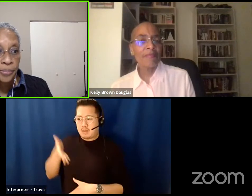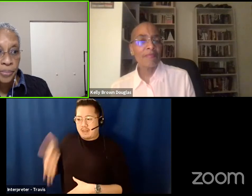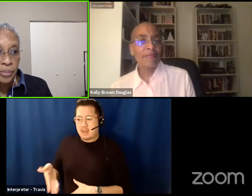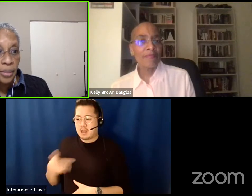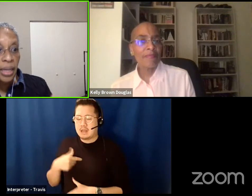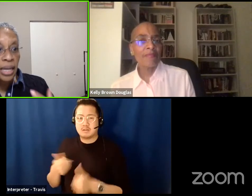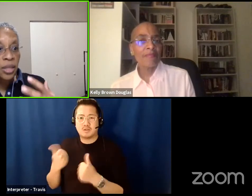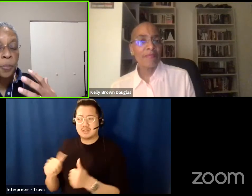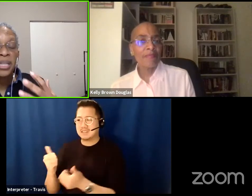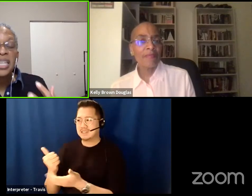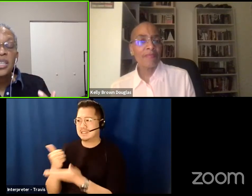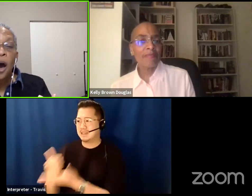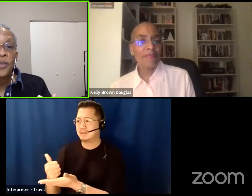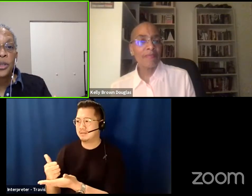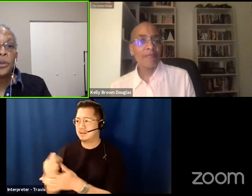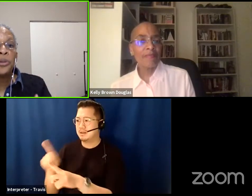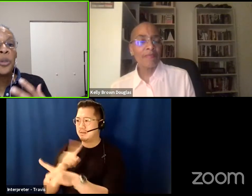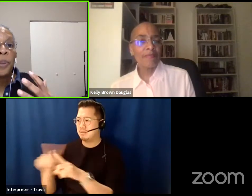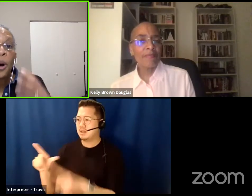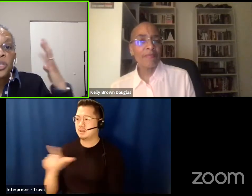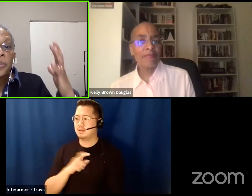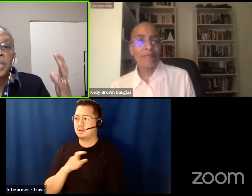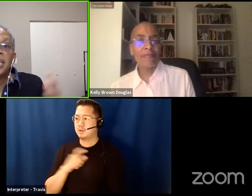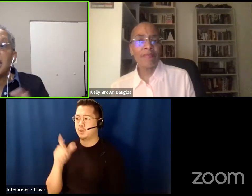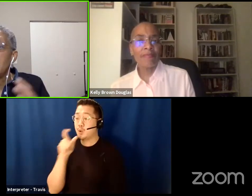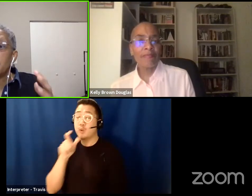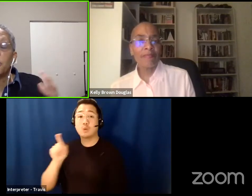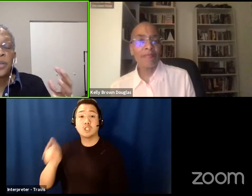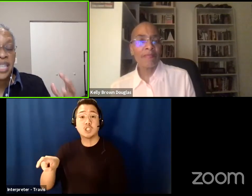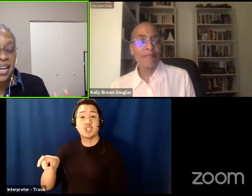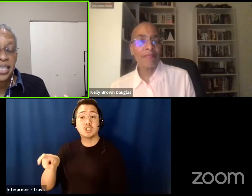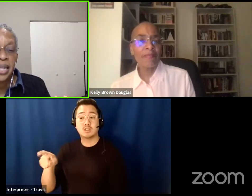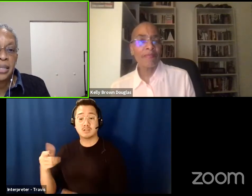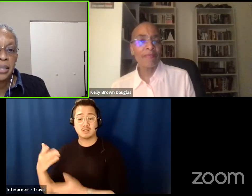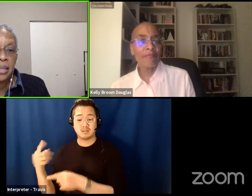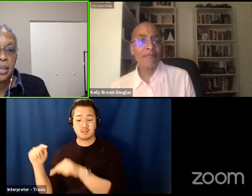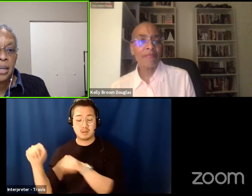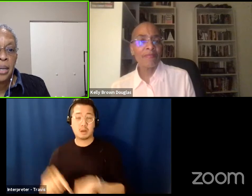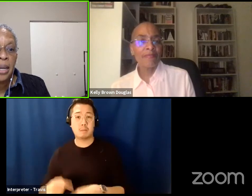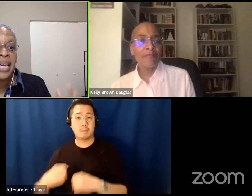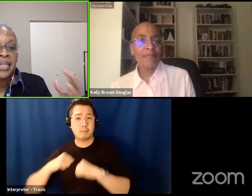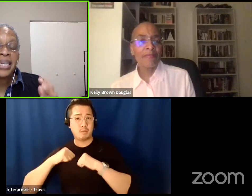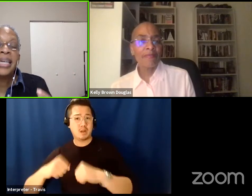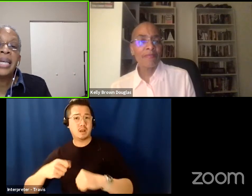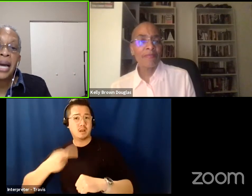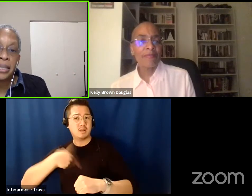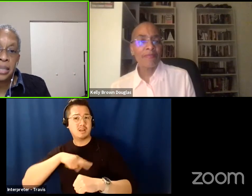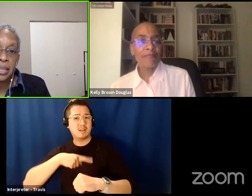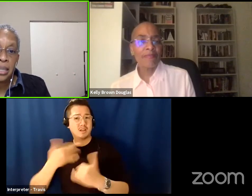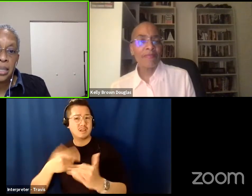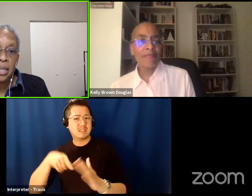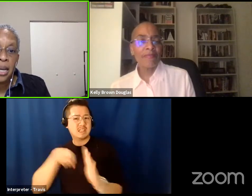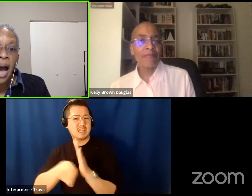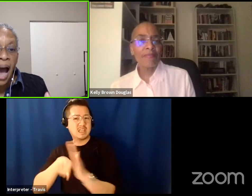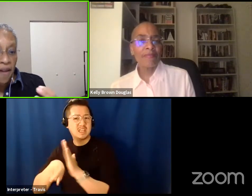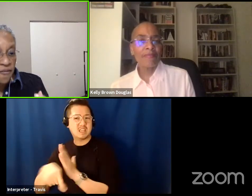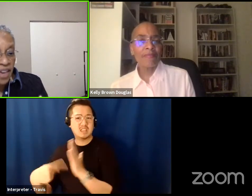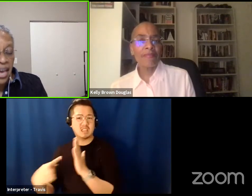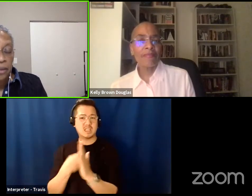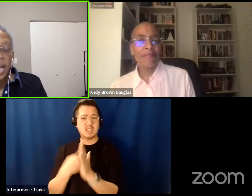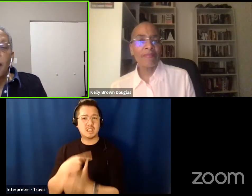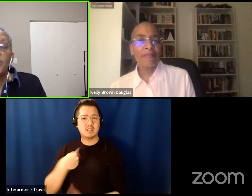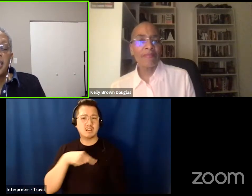help. The police officer who's supposed to be here to protect us is killing us.